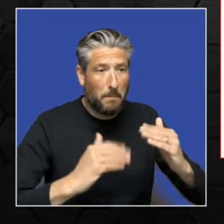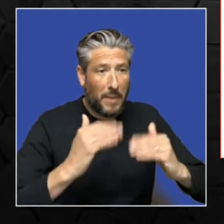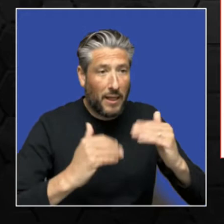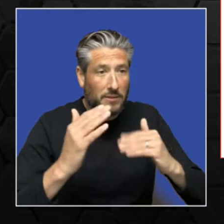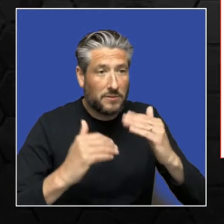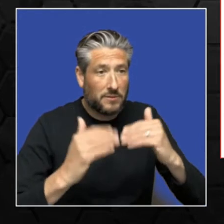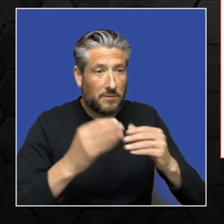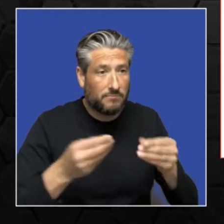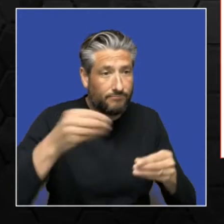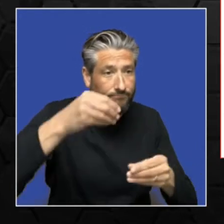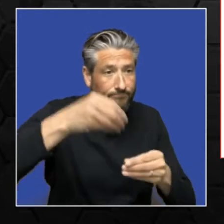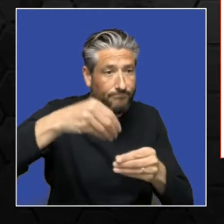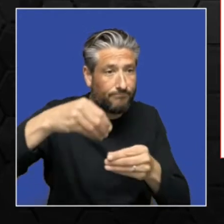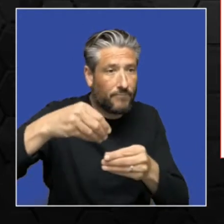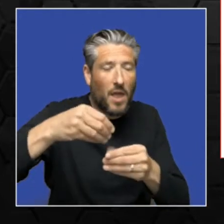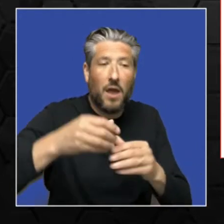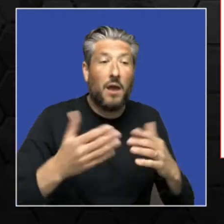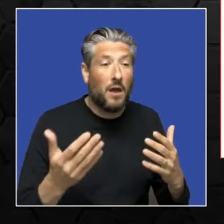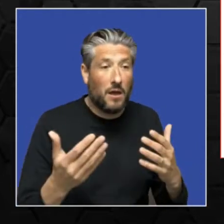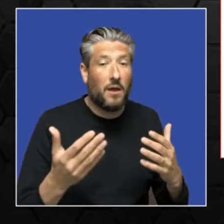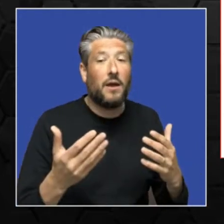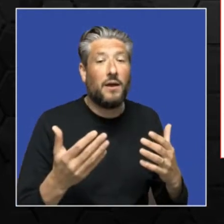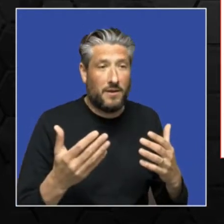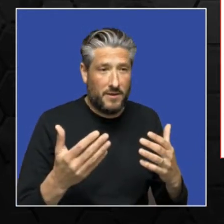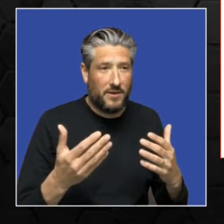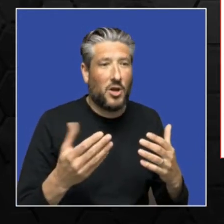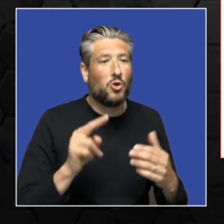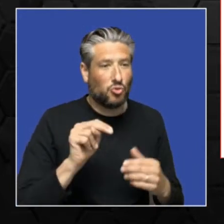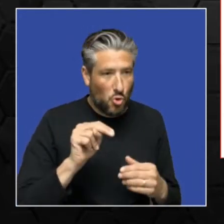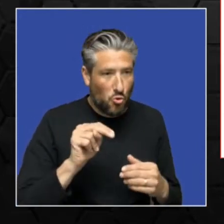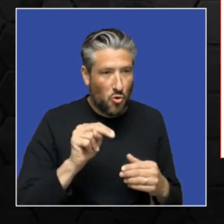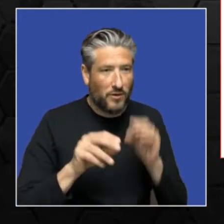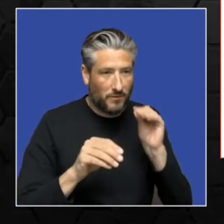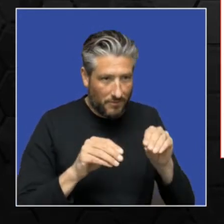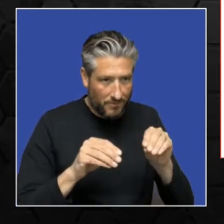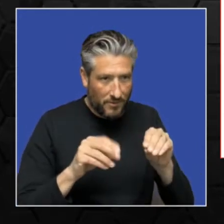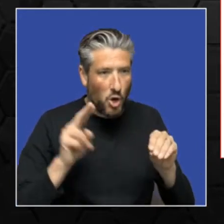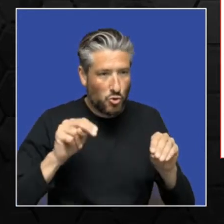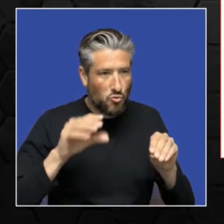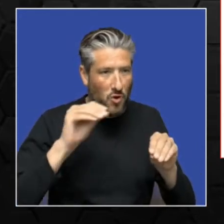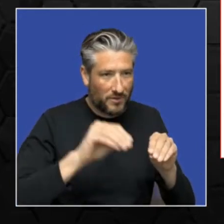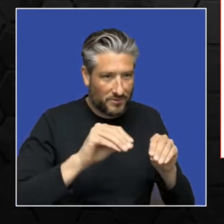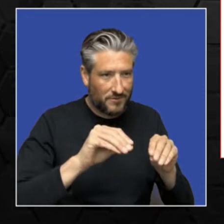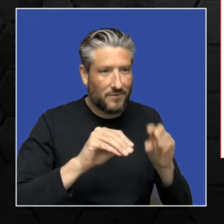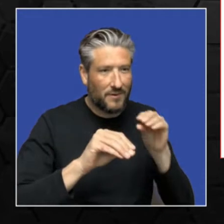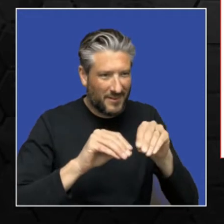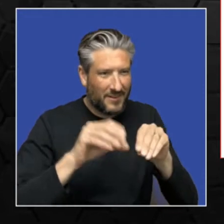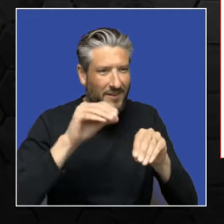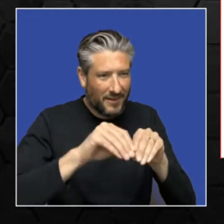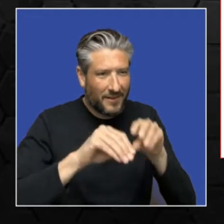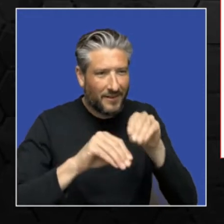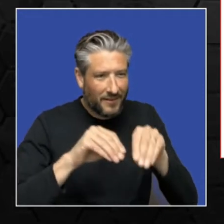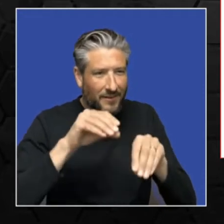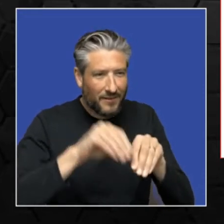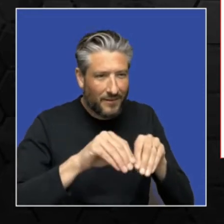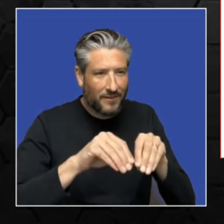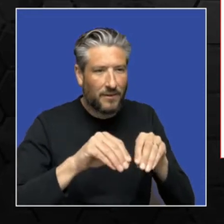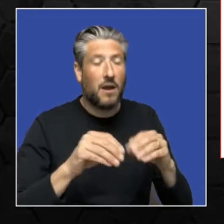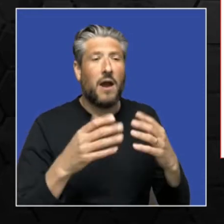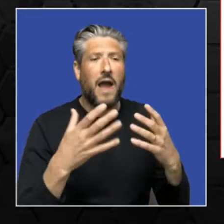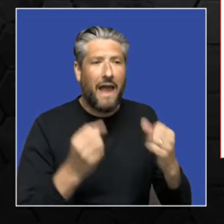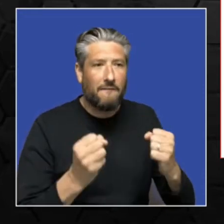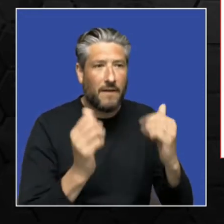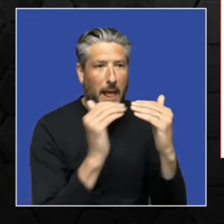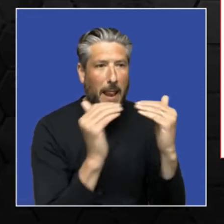so based on the number of inputs that you need to have and the number of outputs, you would have an input layer and an output layer, and then you would